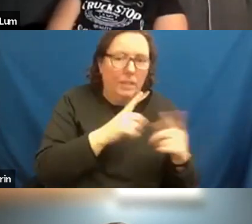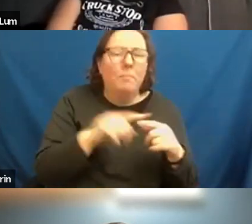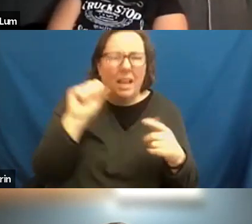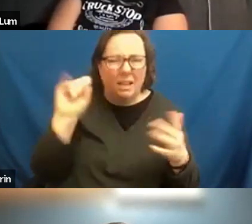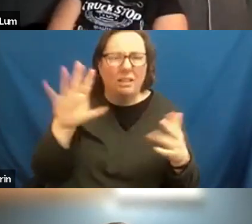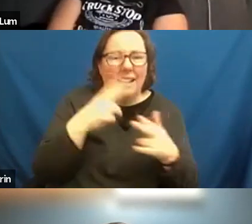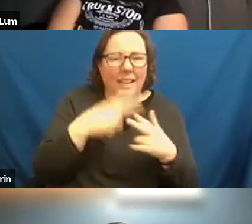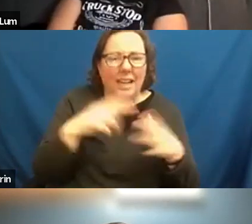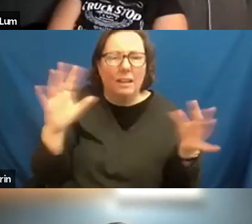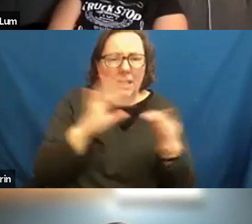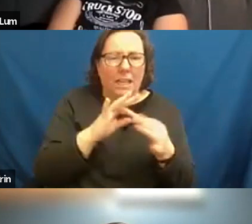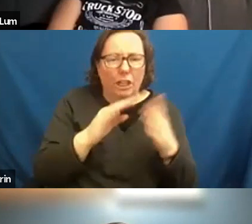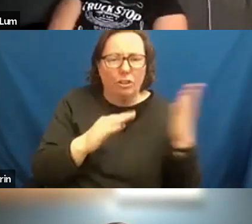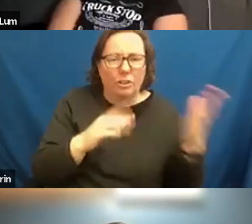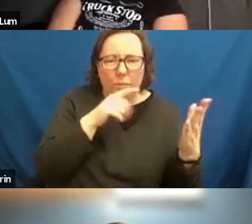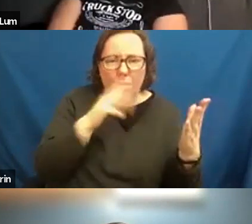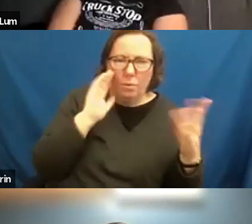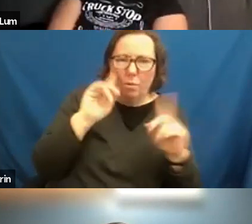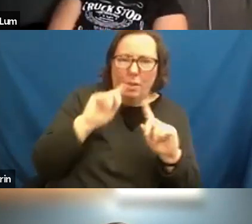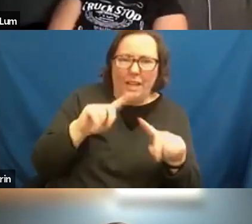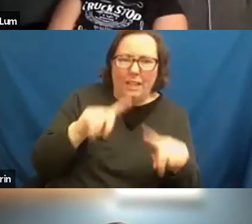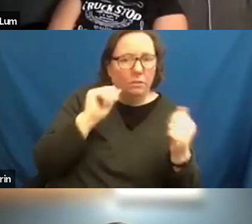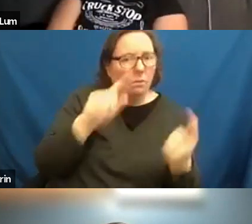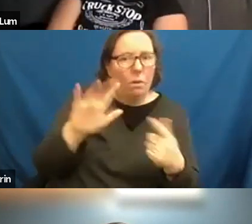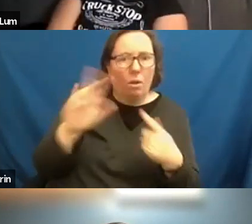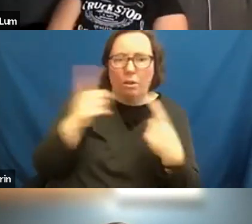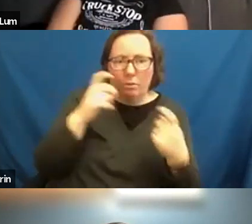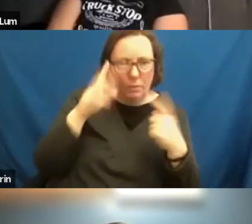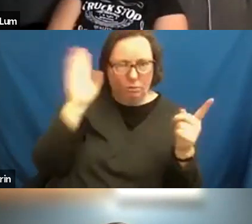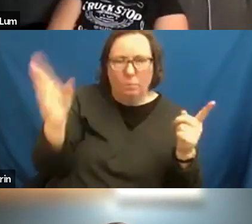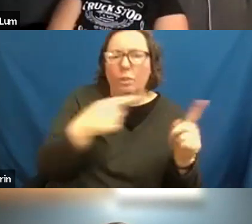with who would know the answers to all your questions.